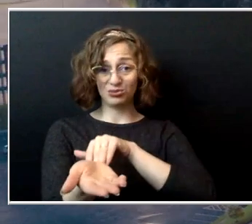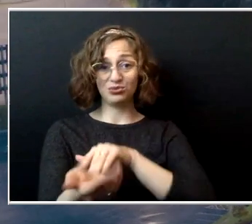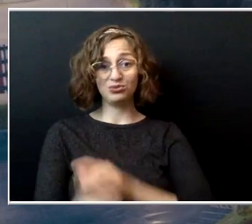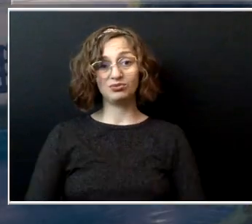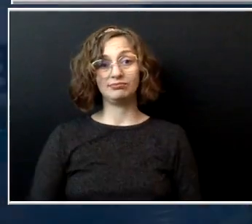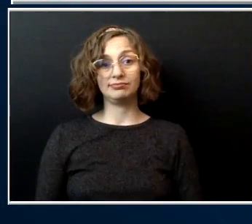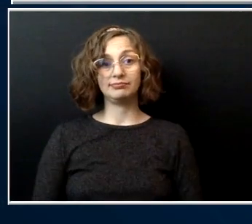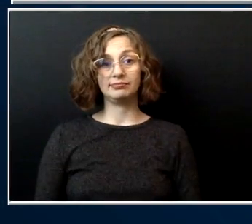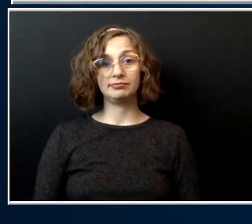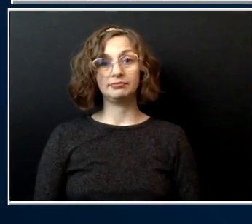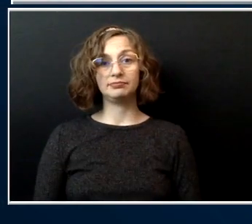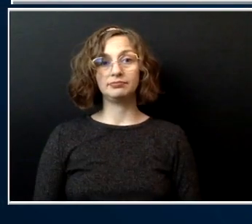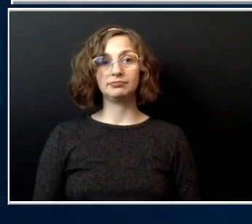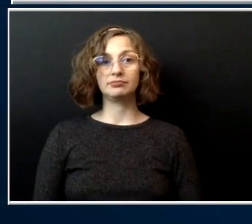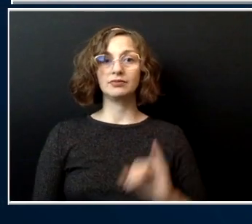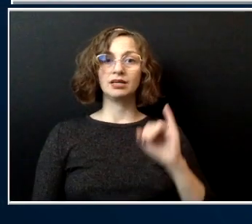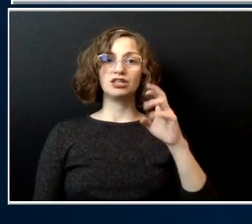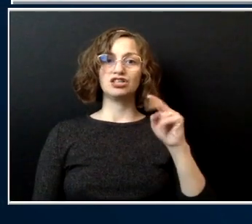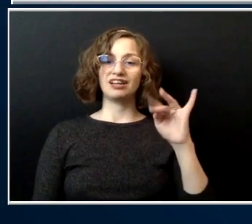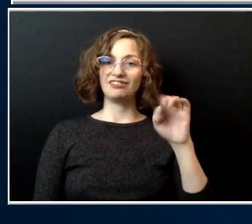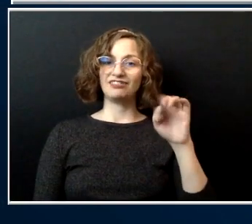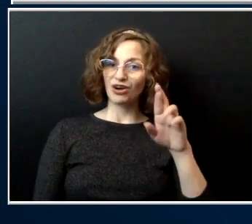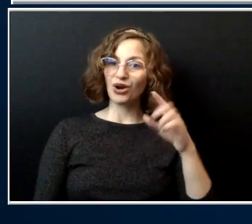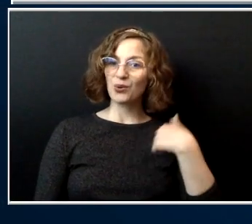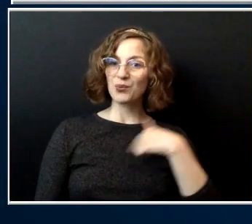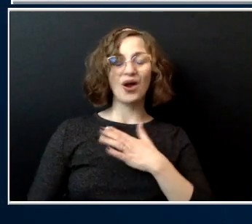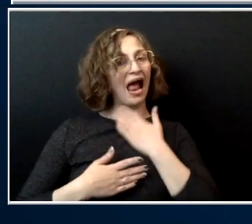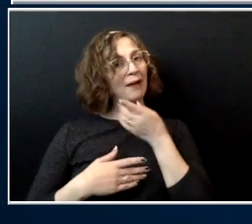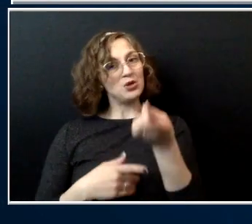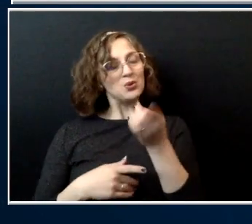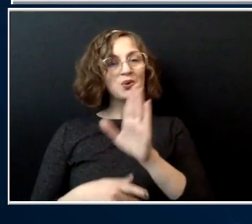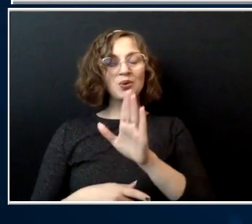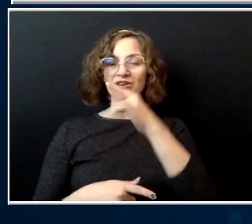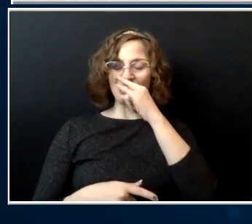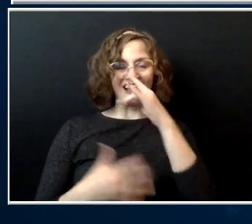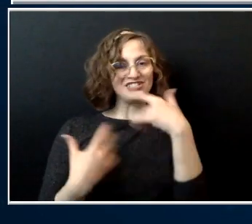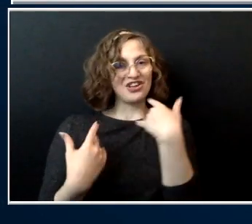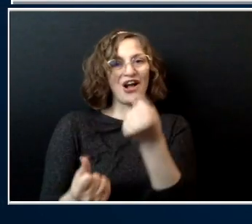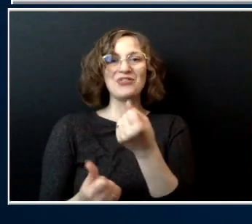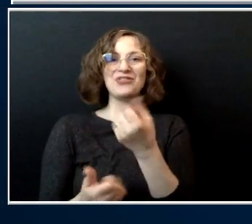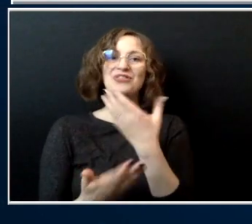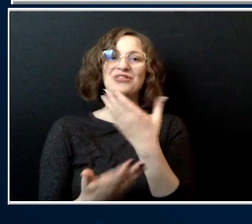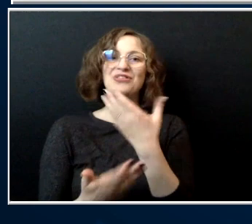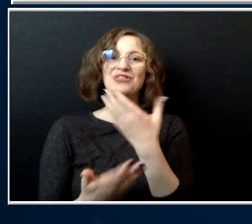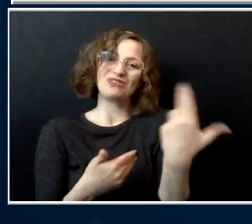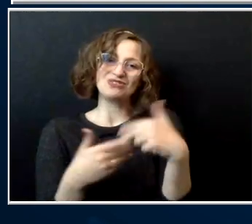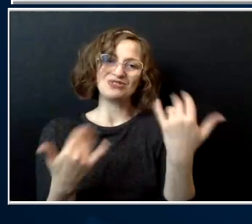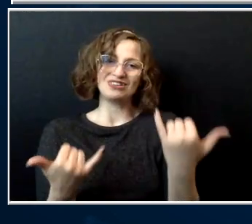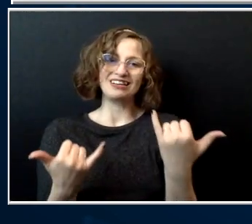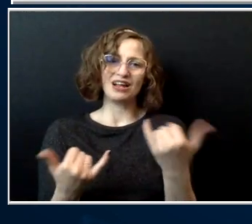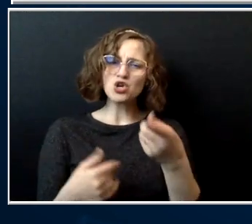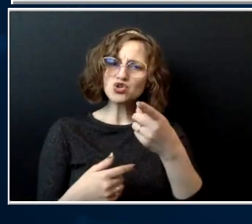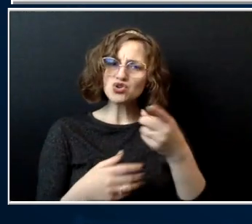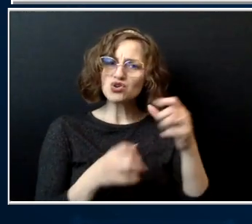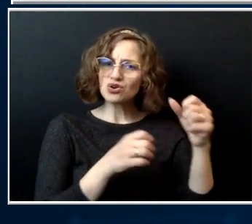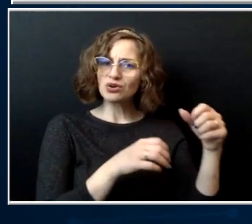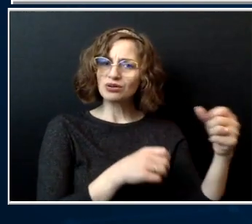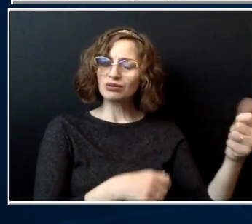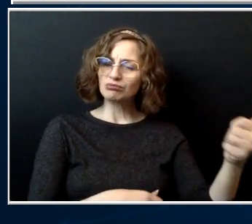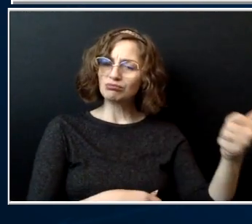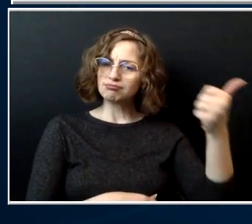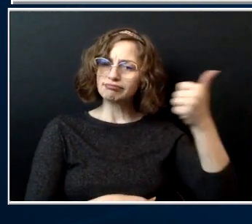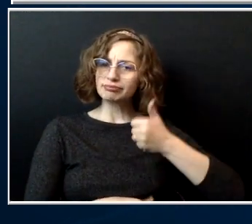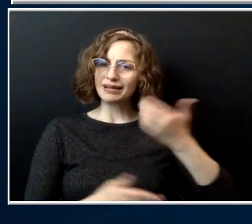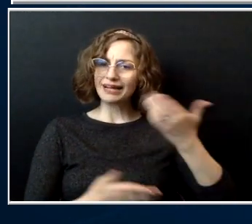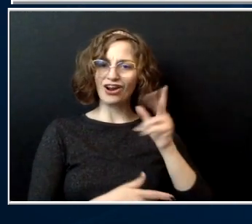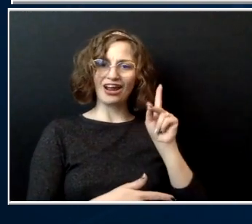Jennifer, we're glad you and the kids are healthy, and thank you for being on this program today. You traveled here to Kansas City for your first delivery.